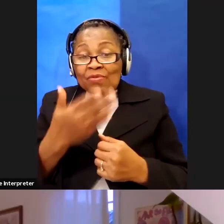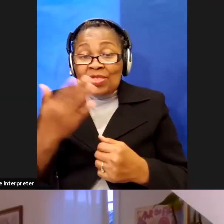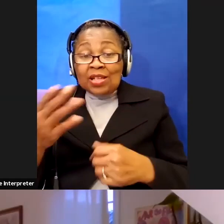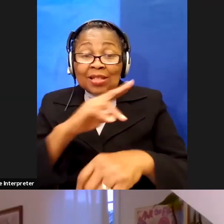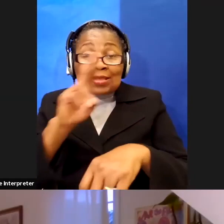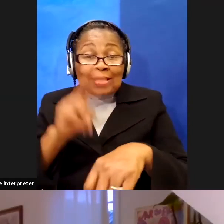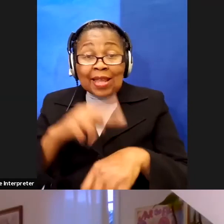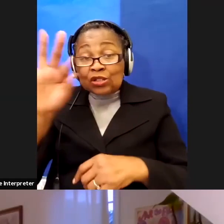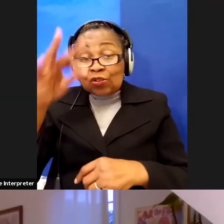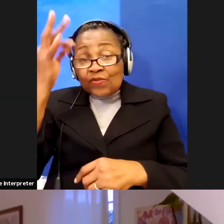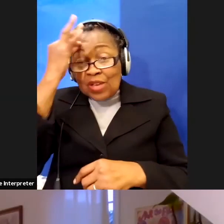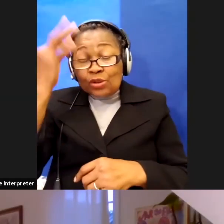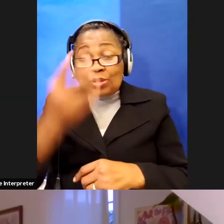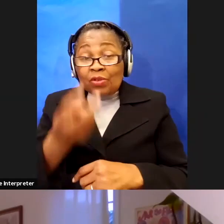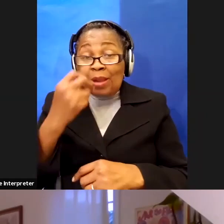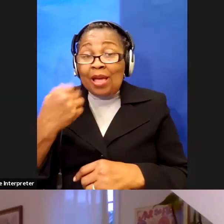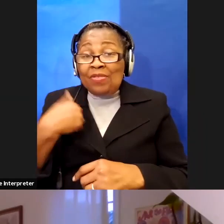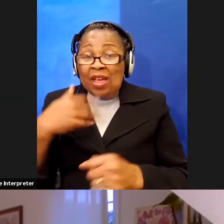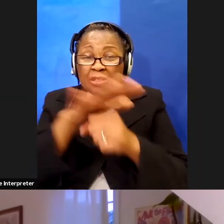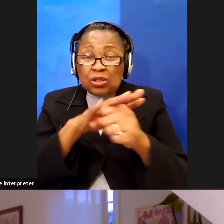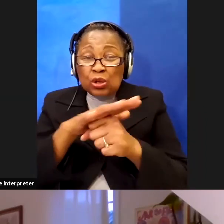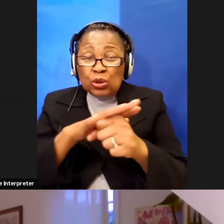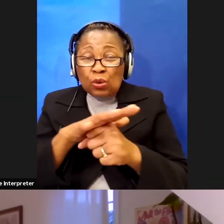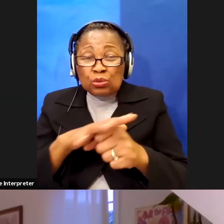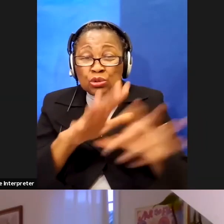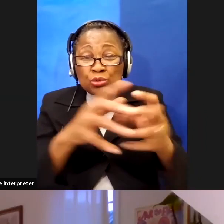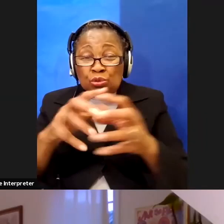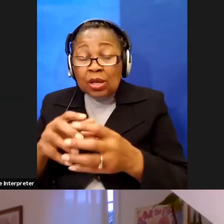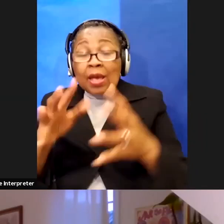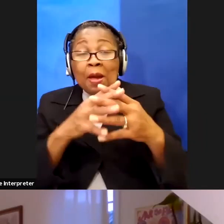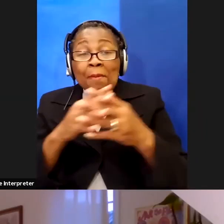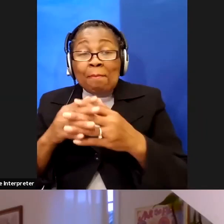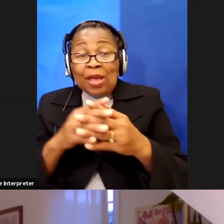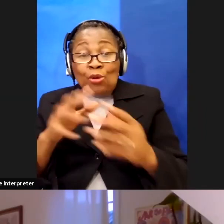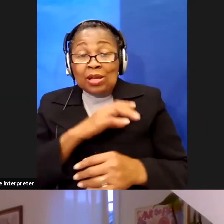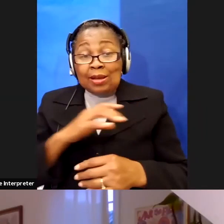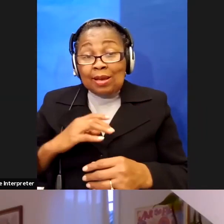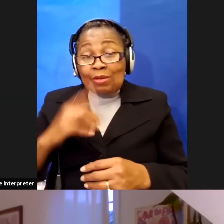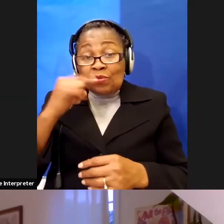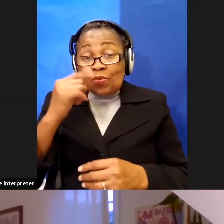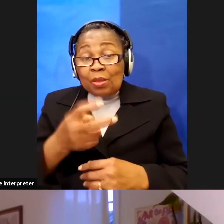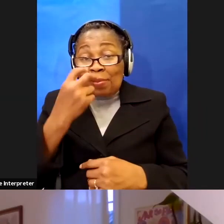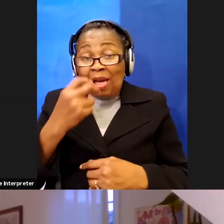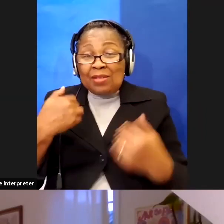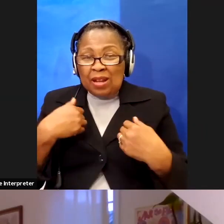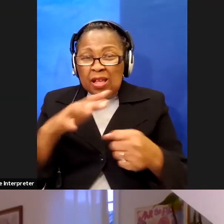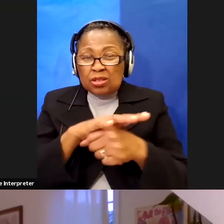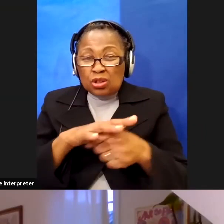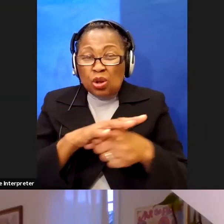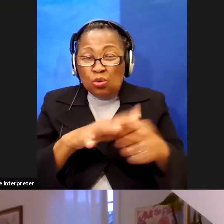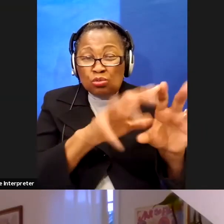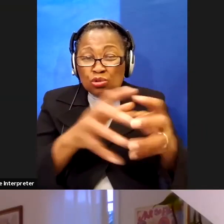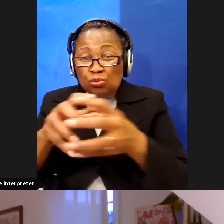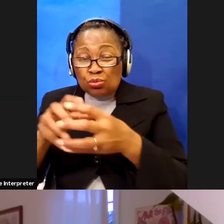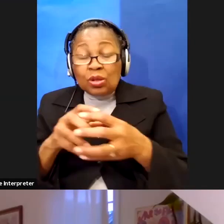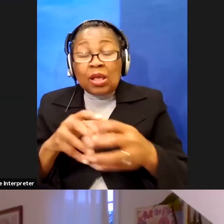Federation for the Blind, which has local chapters, the American Council for the Blind, which has local chapters. Those organizations are going to have a